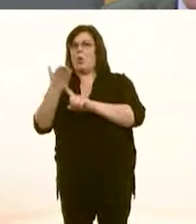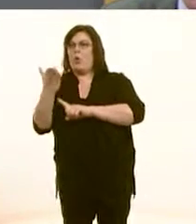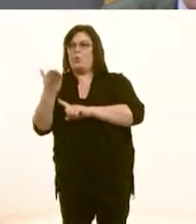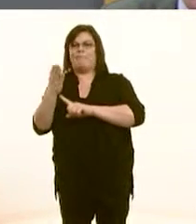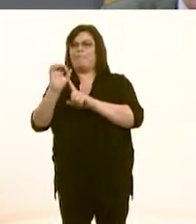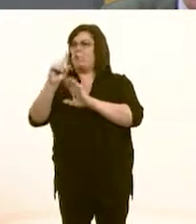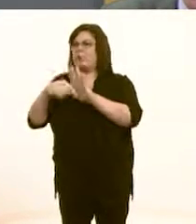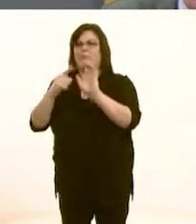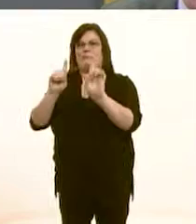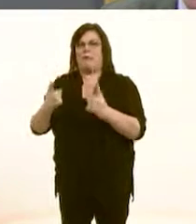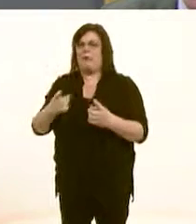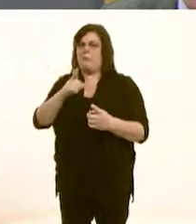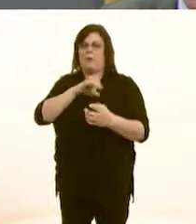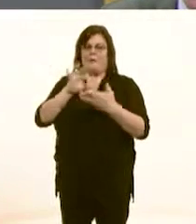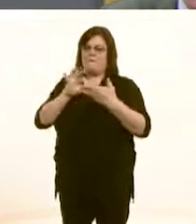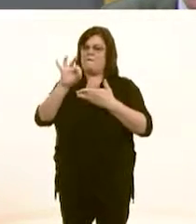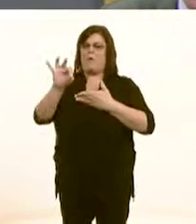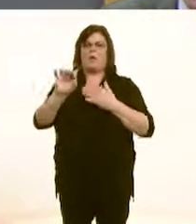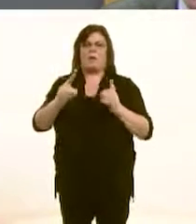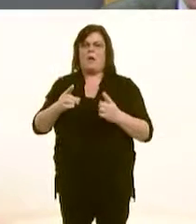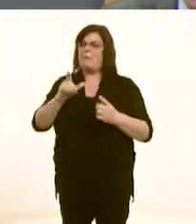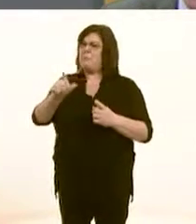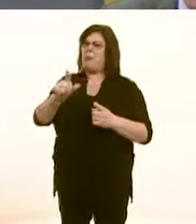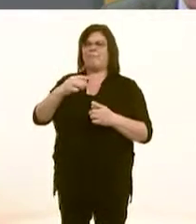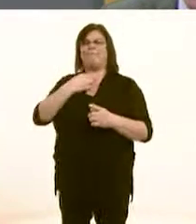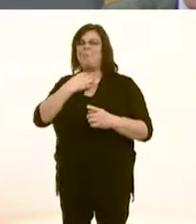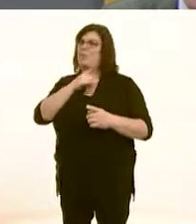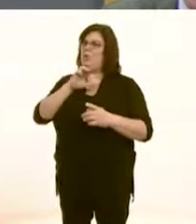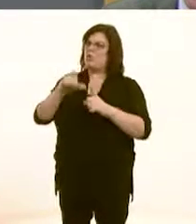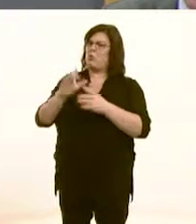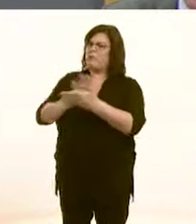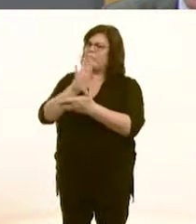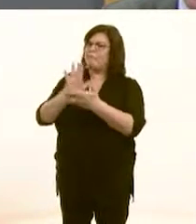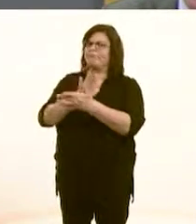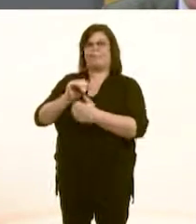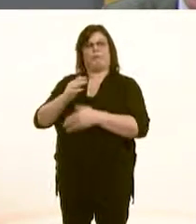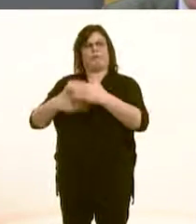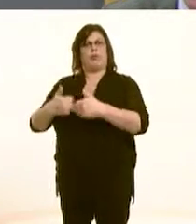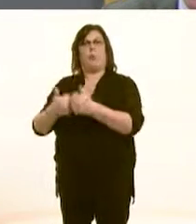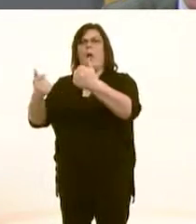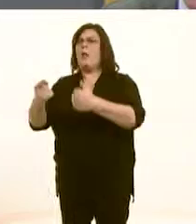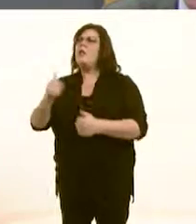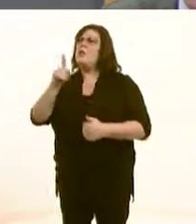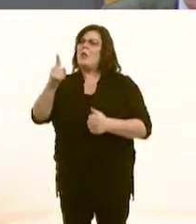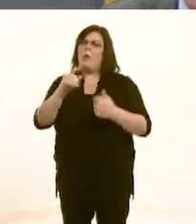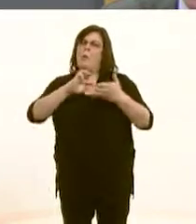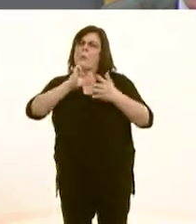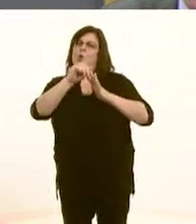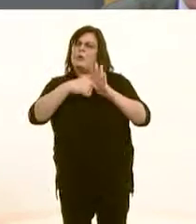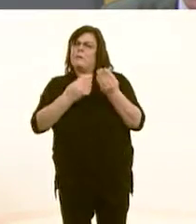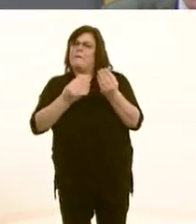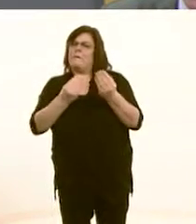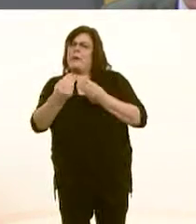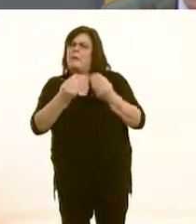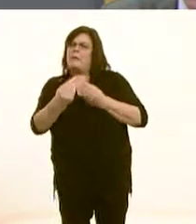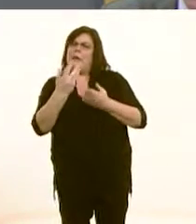which would be a real shame because her daughter's doing very well there. What flexibility is within the scheme to allow my